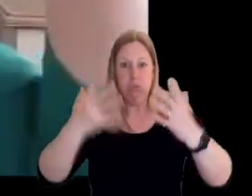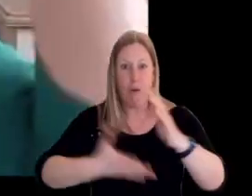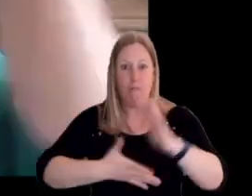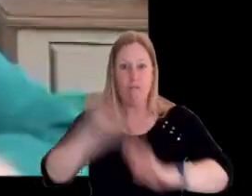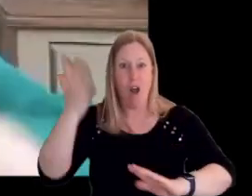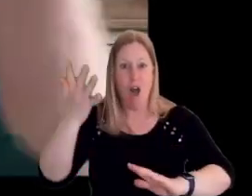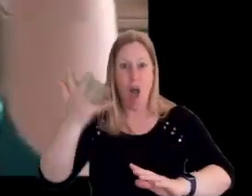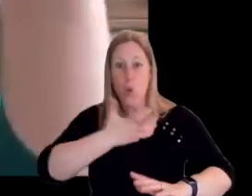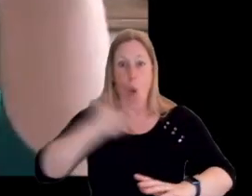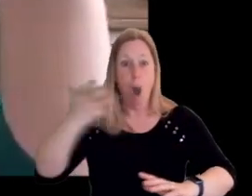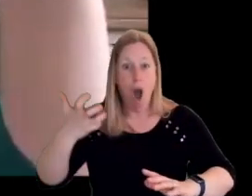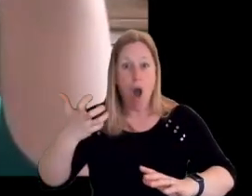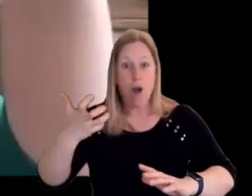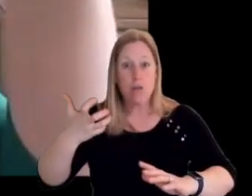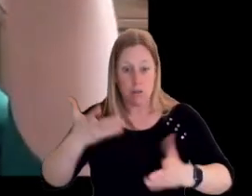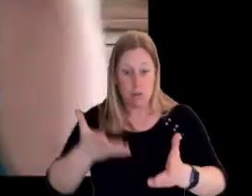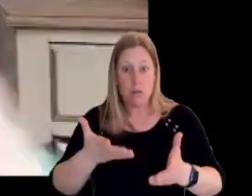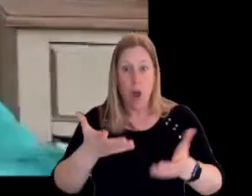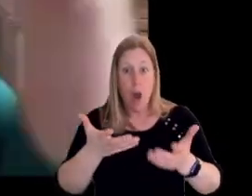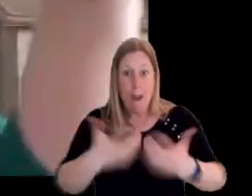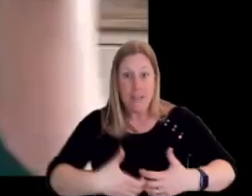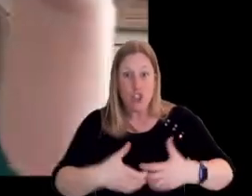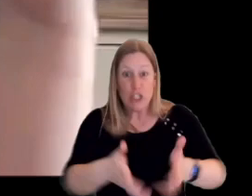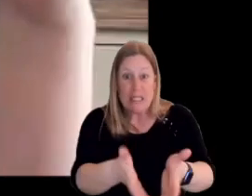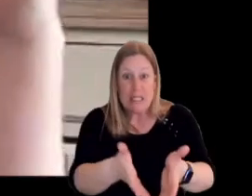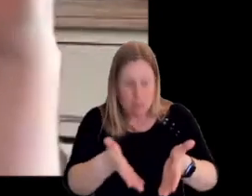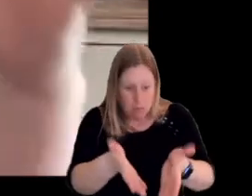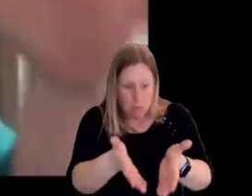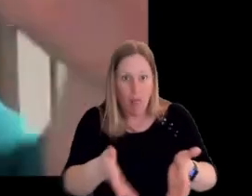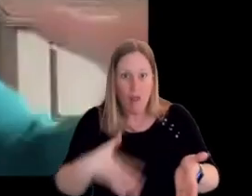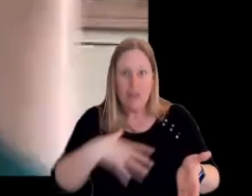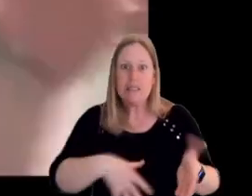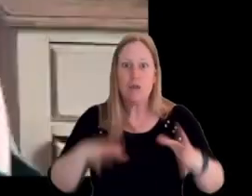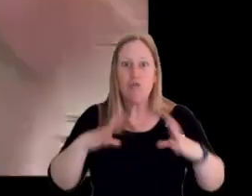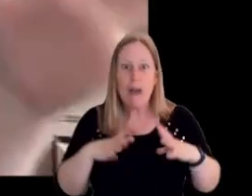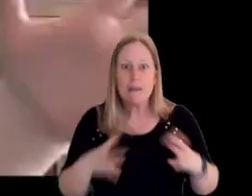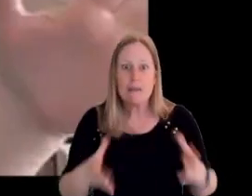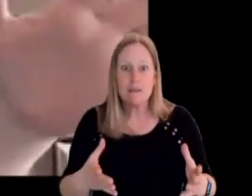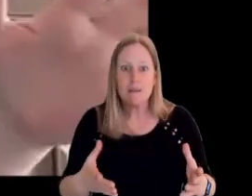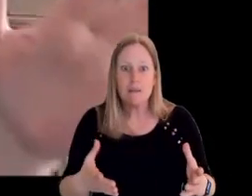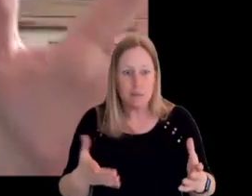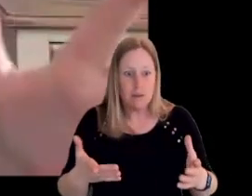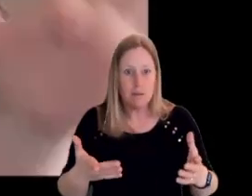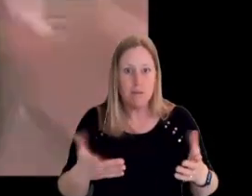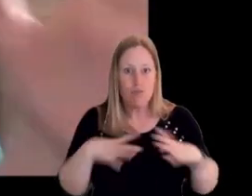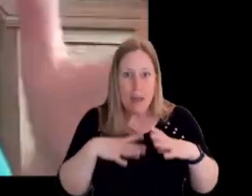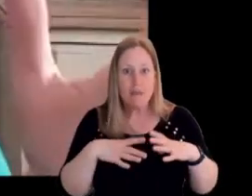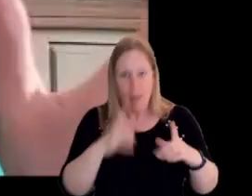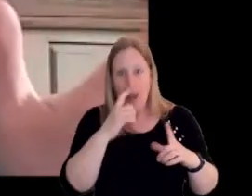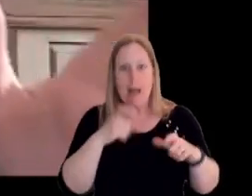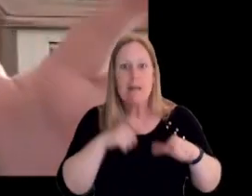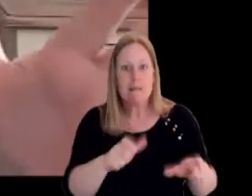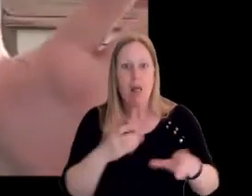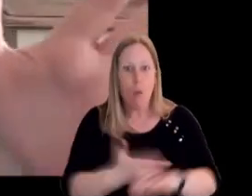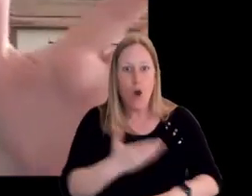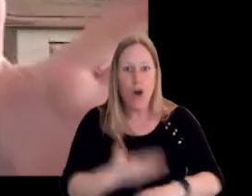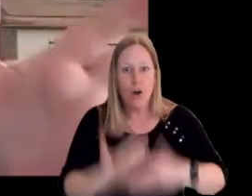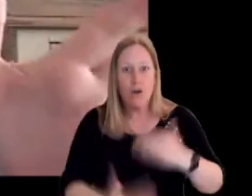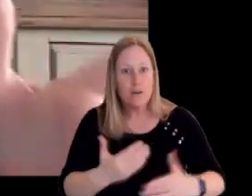take fire because it's too hot. So even machines needs rest to